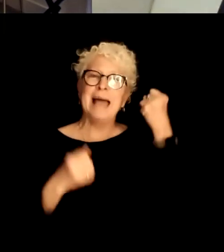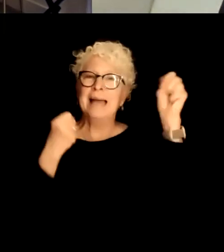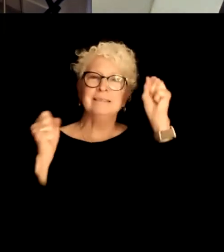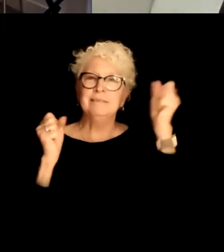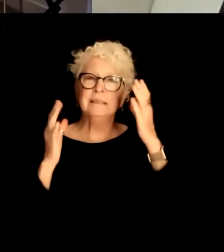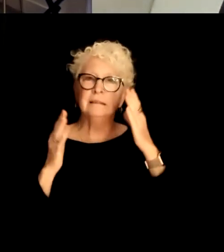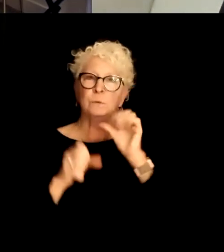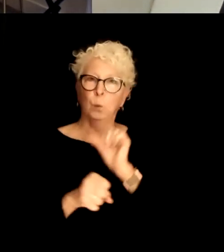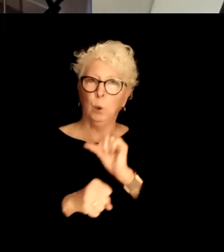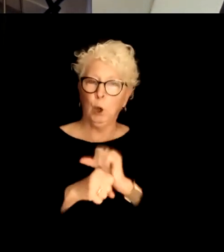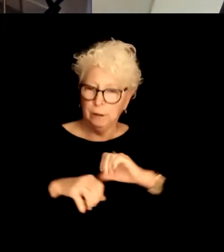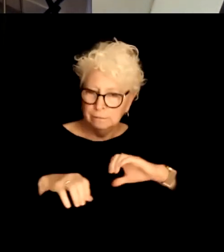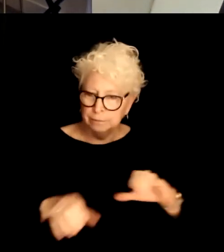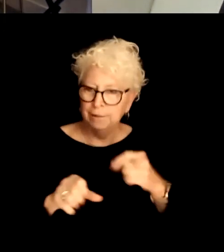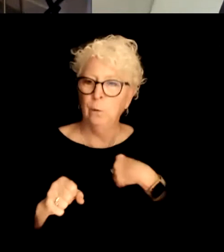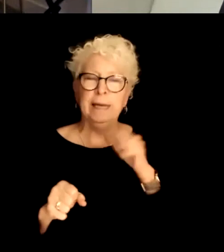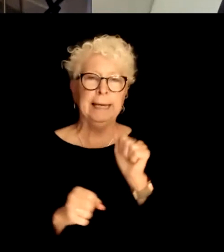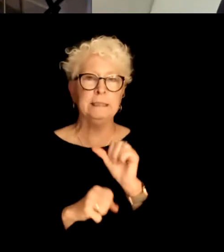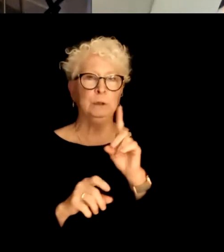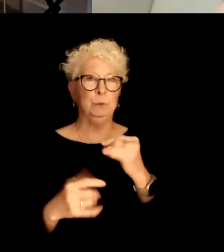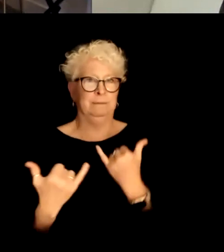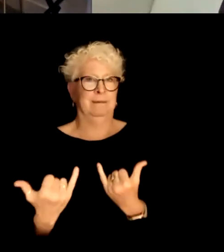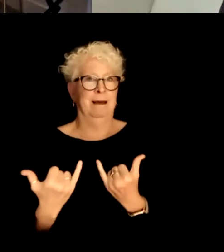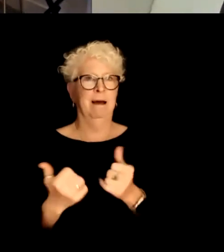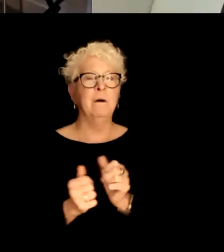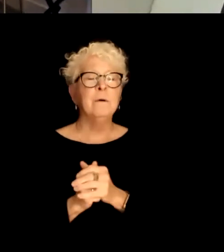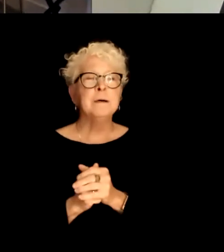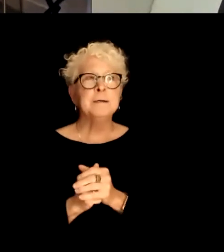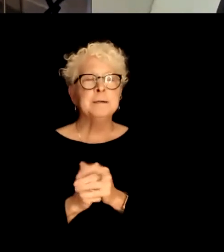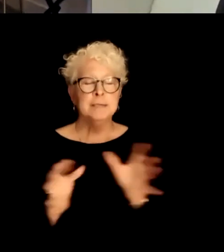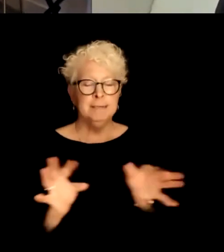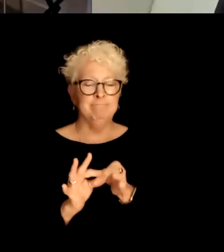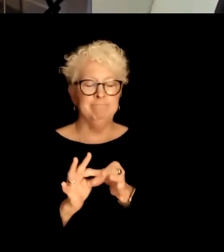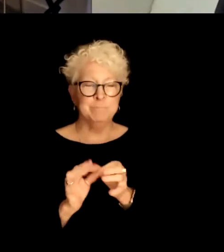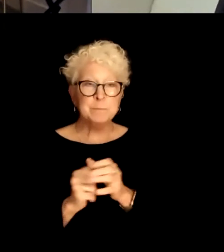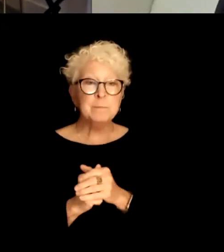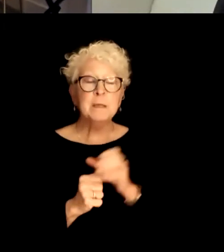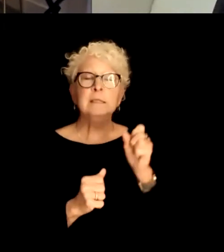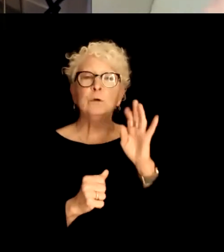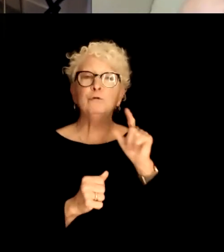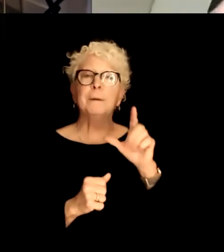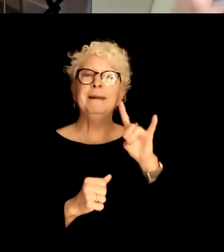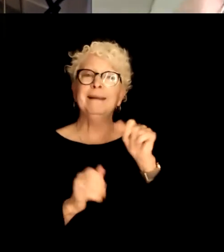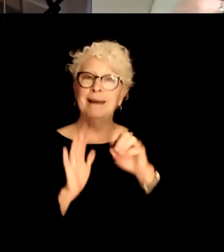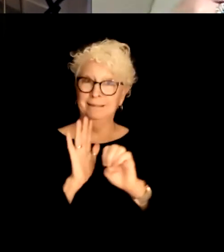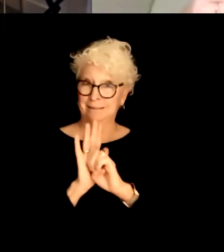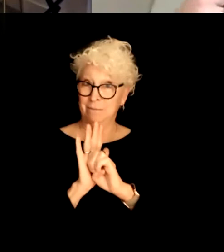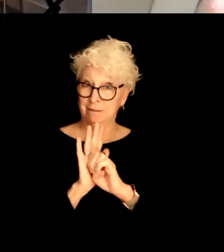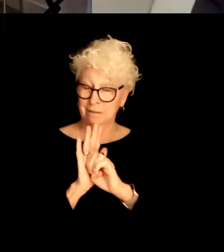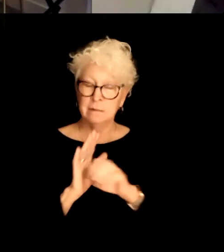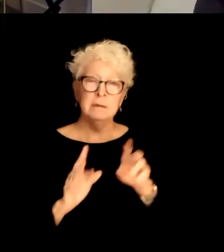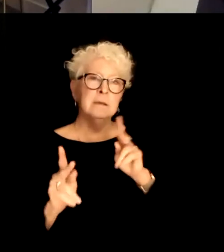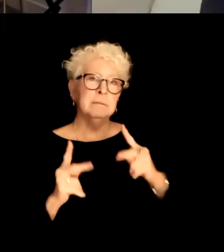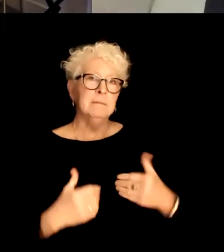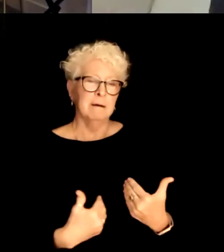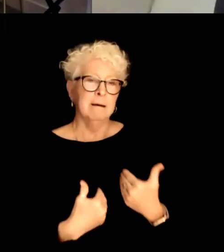there. One thing I know has happened in social media spaces, for instance, is folks who have gotten